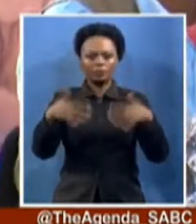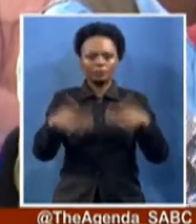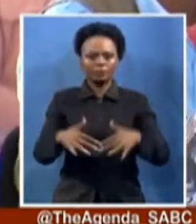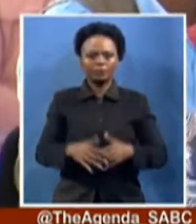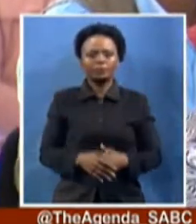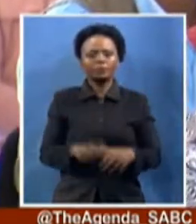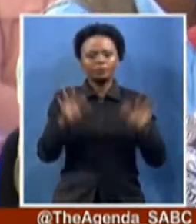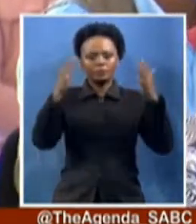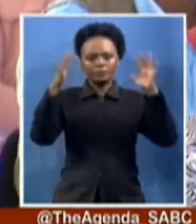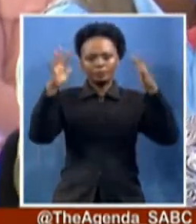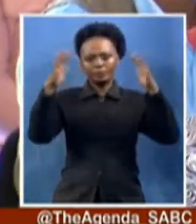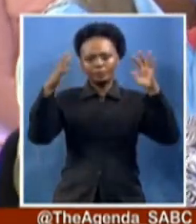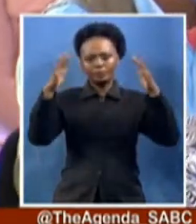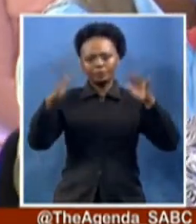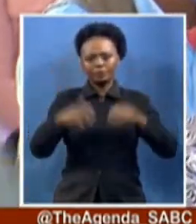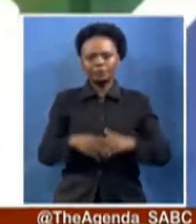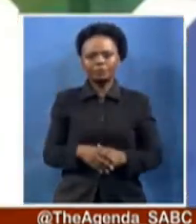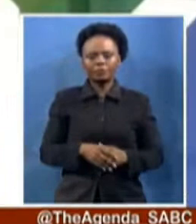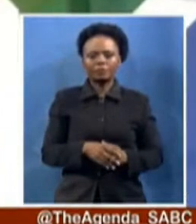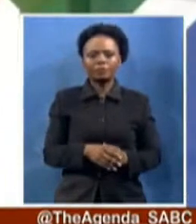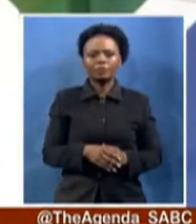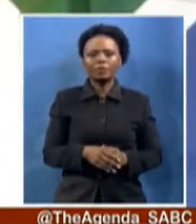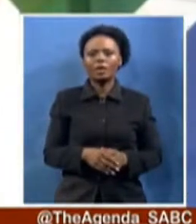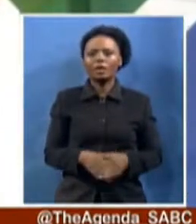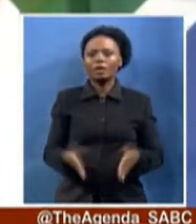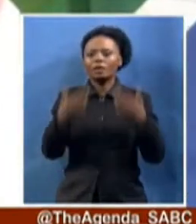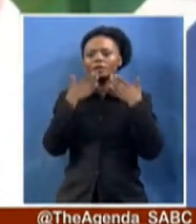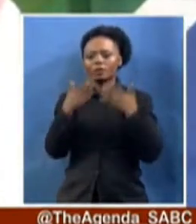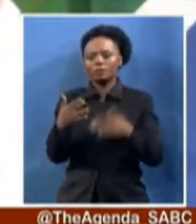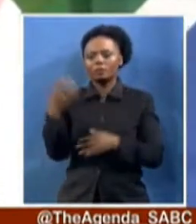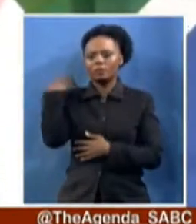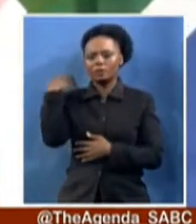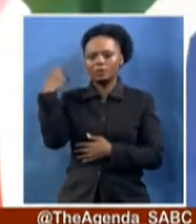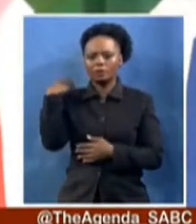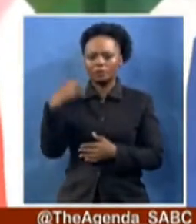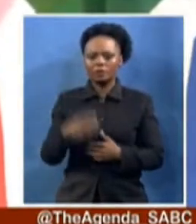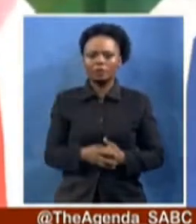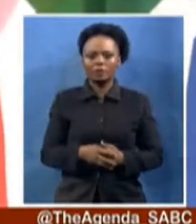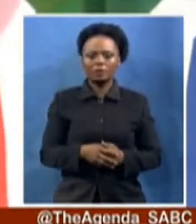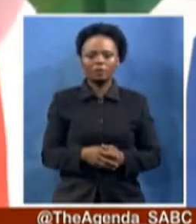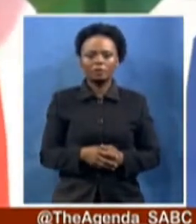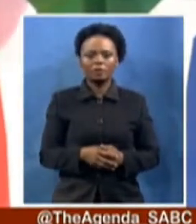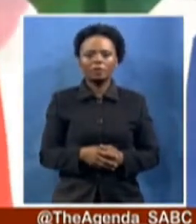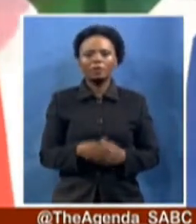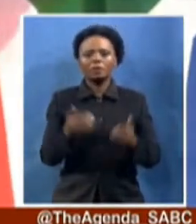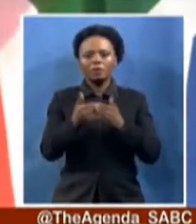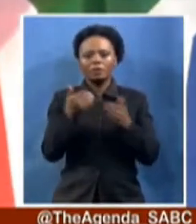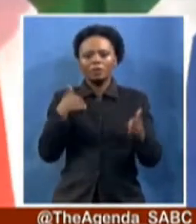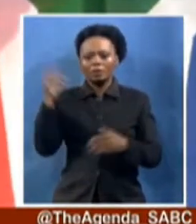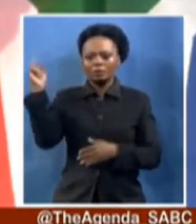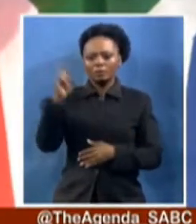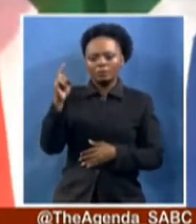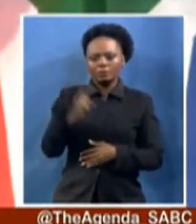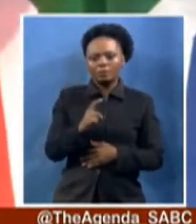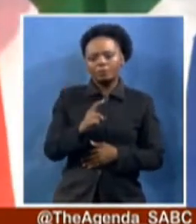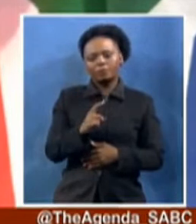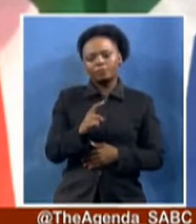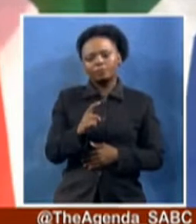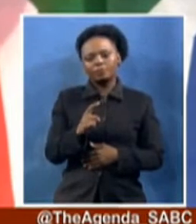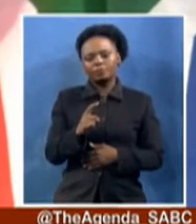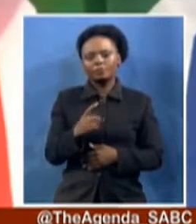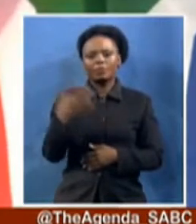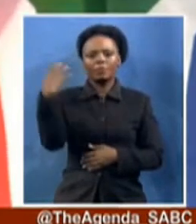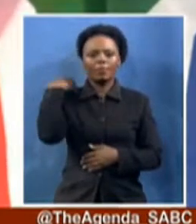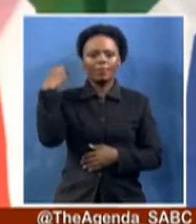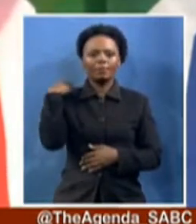Thank you very much, Minister. Before I call the Minister, Ntate Nathi Mthethwa, back on the stage,